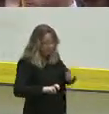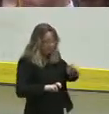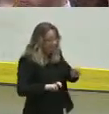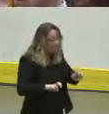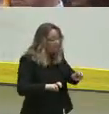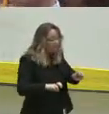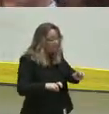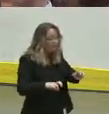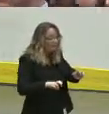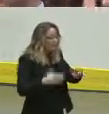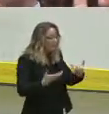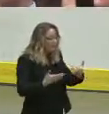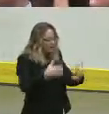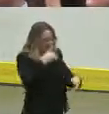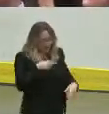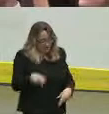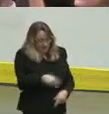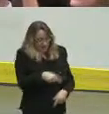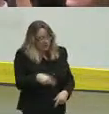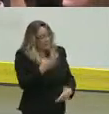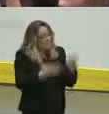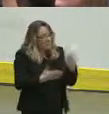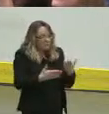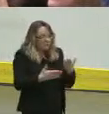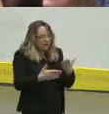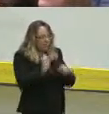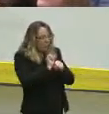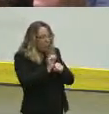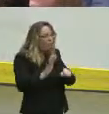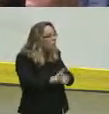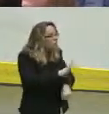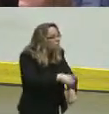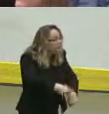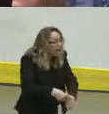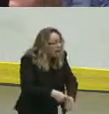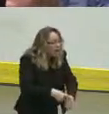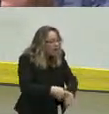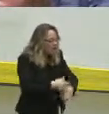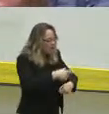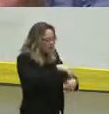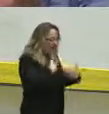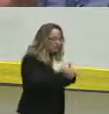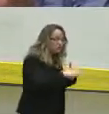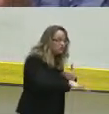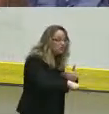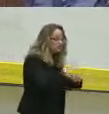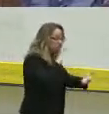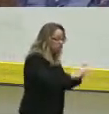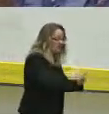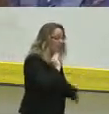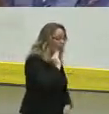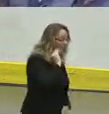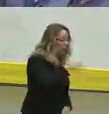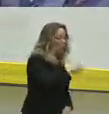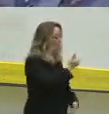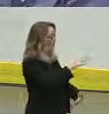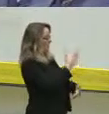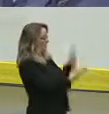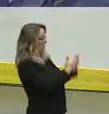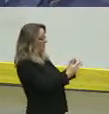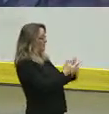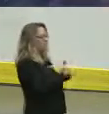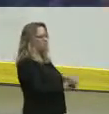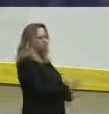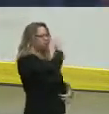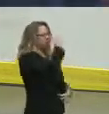because in today's economy, you were juggling a full-time job in the community, dealing with your spouse or children back at home, or possibly dealing with a serious illness